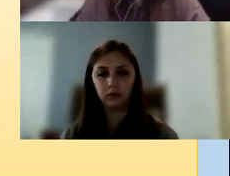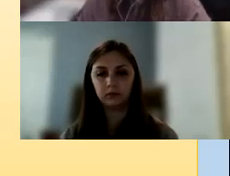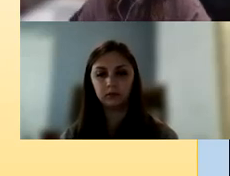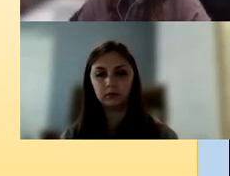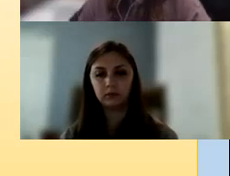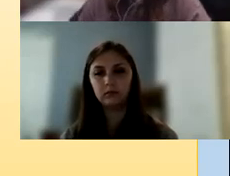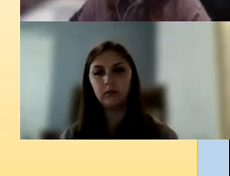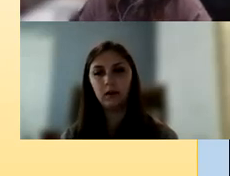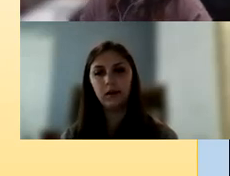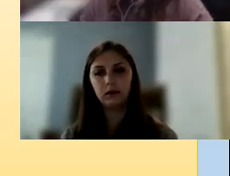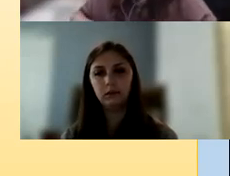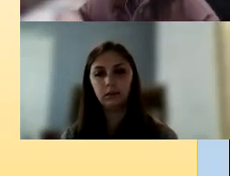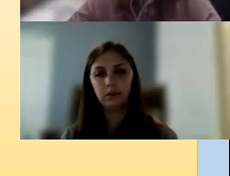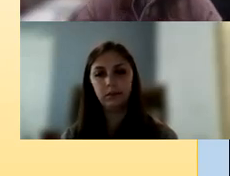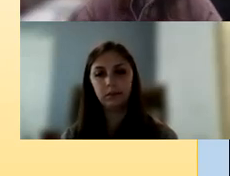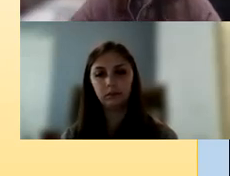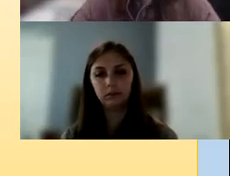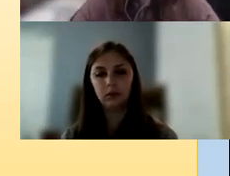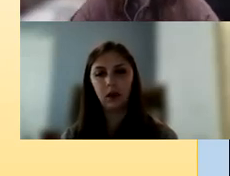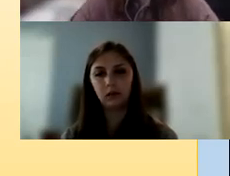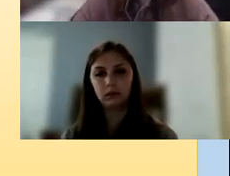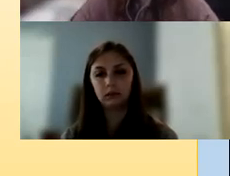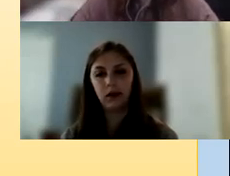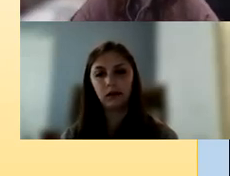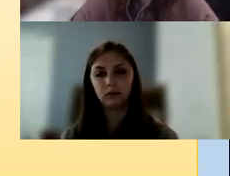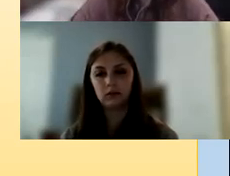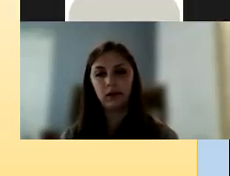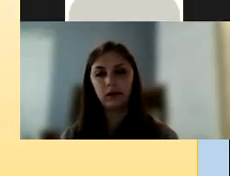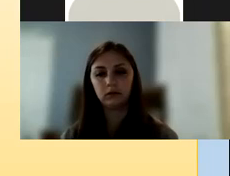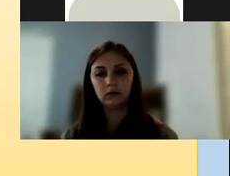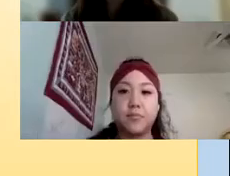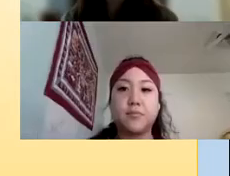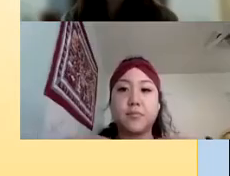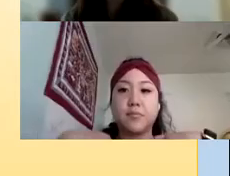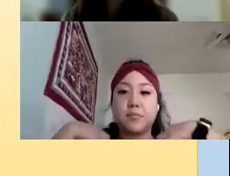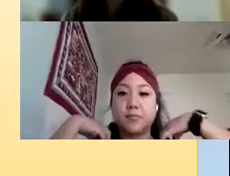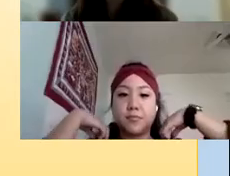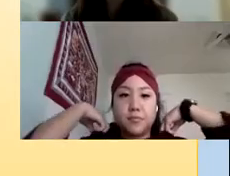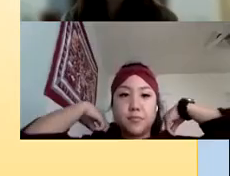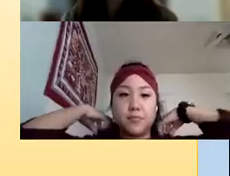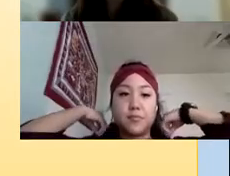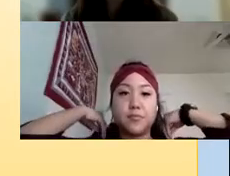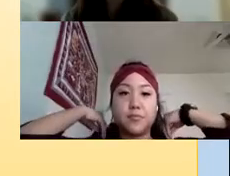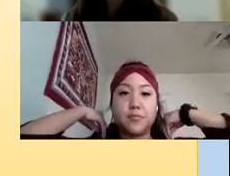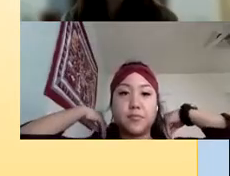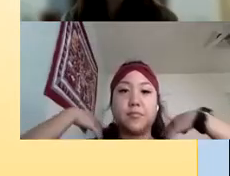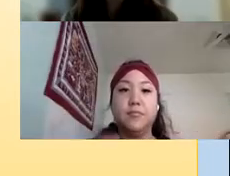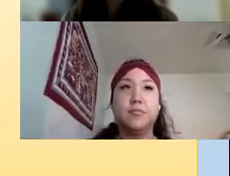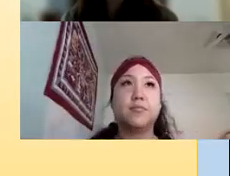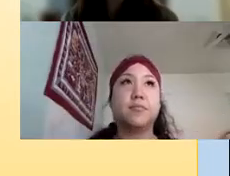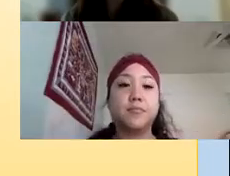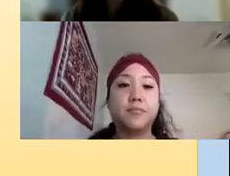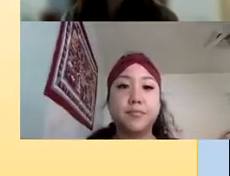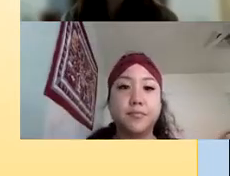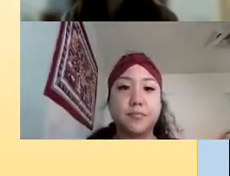about our intake and eligibility processes and for 2021 we conducted a total of like